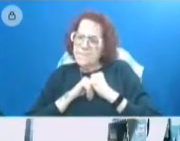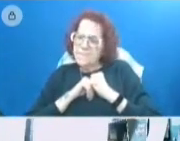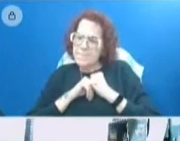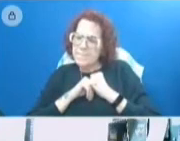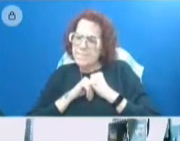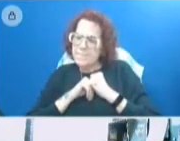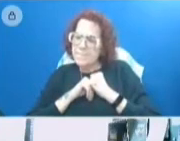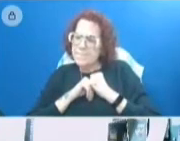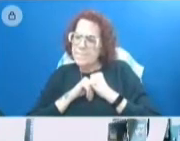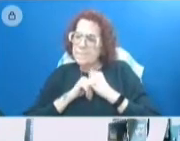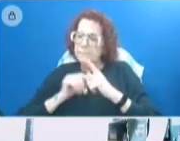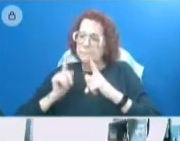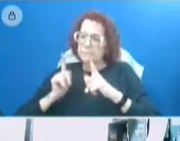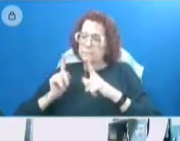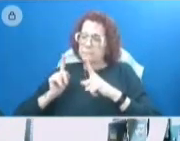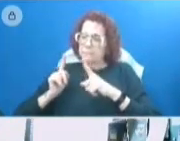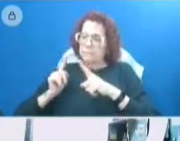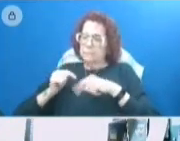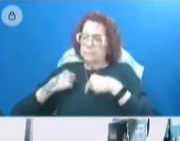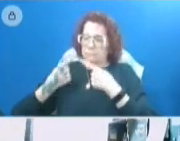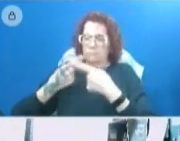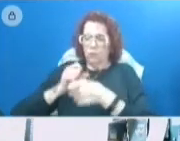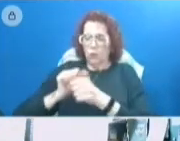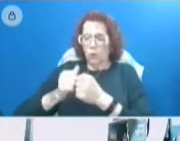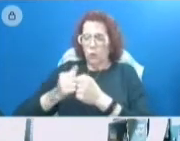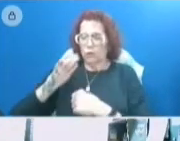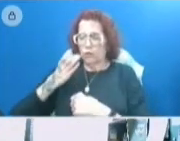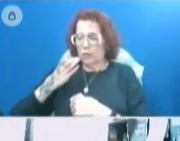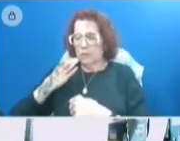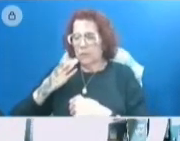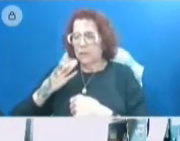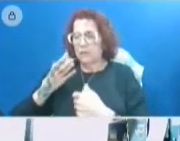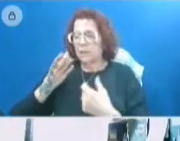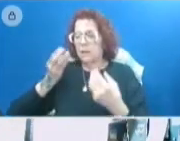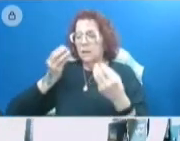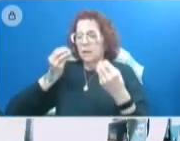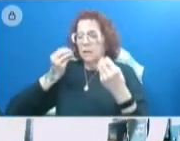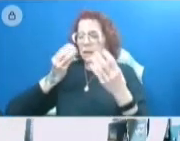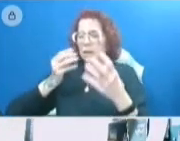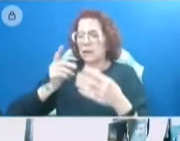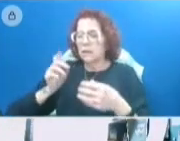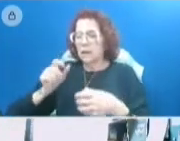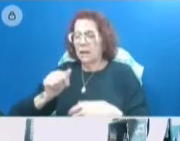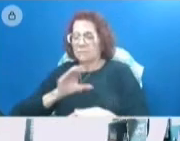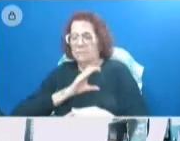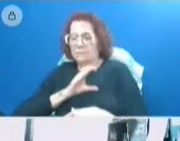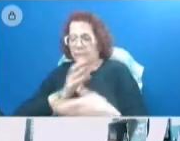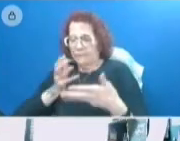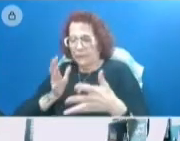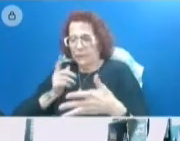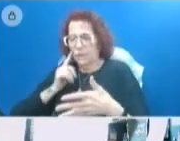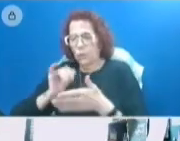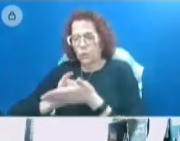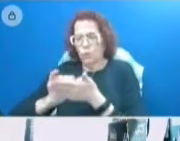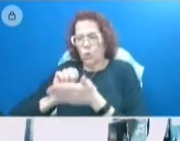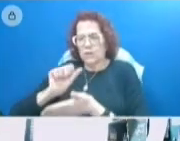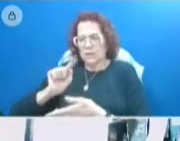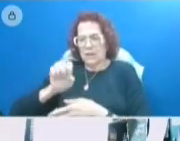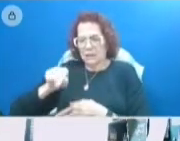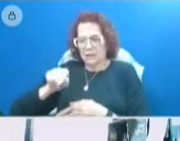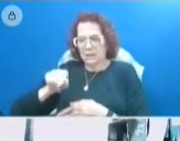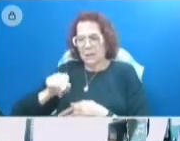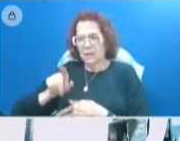group for the state and New York State Chief Data Officer to publish the filer data to the OpenNY